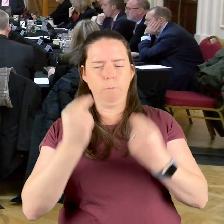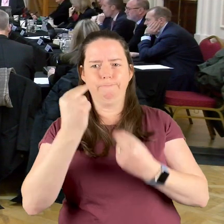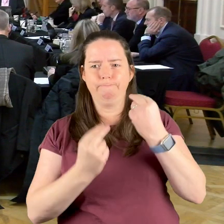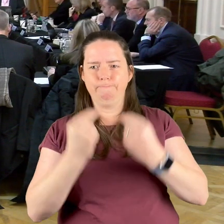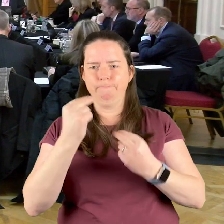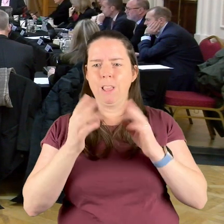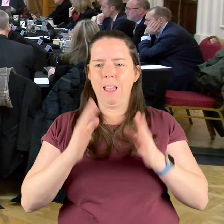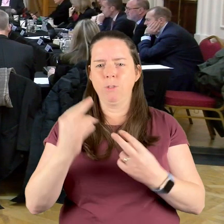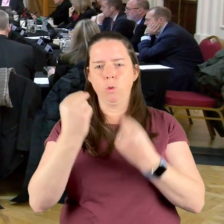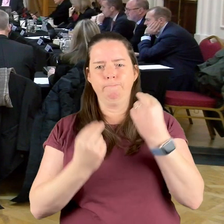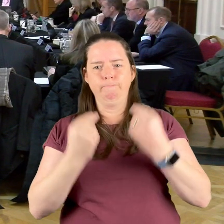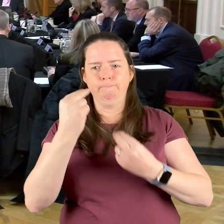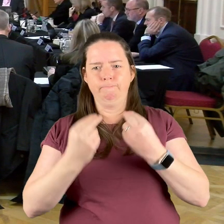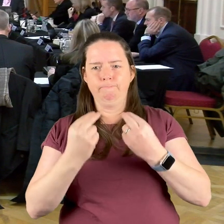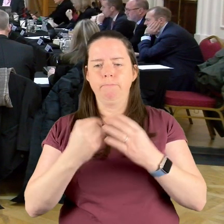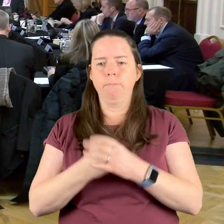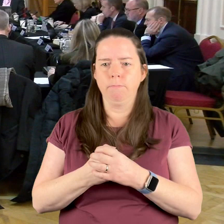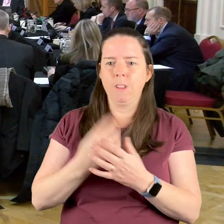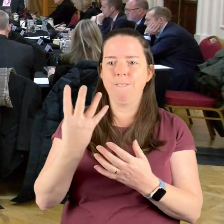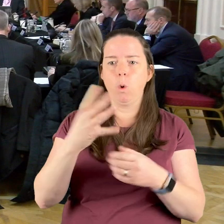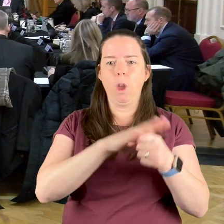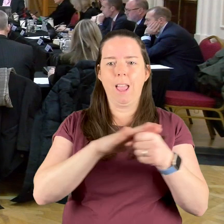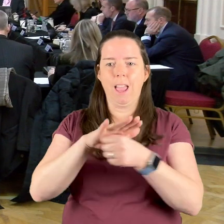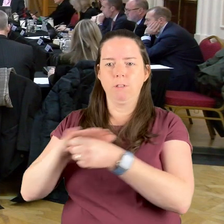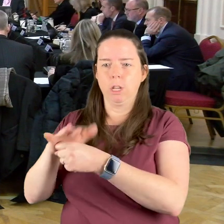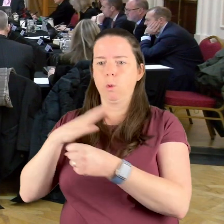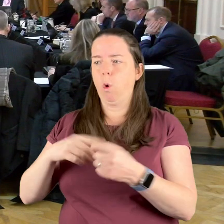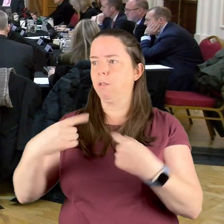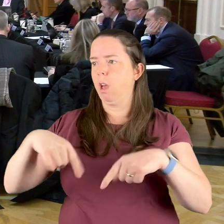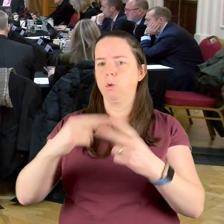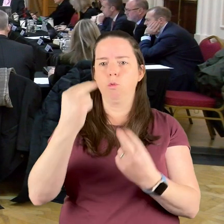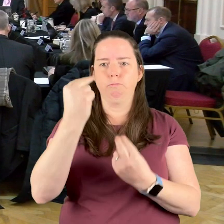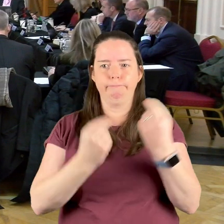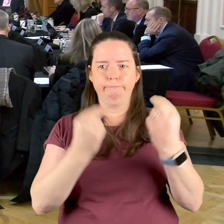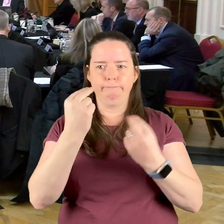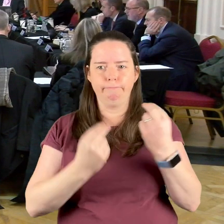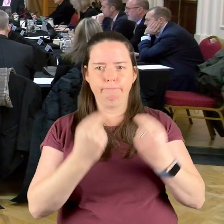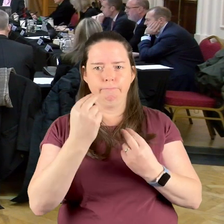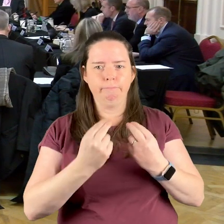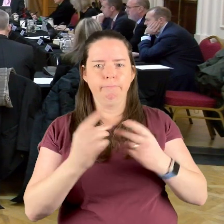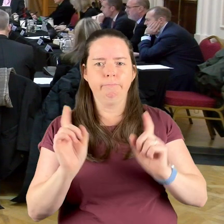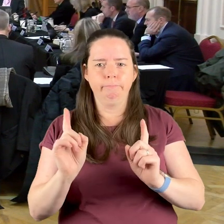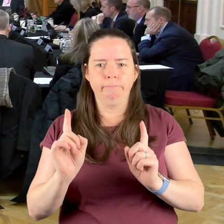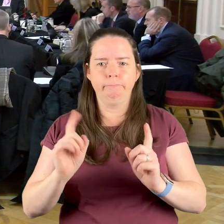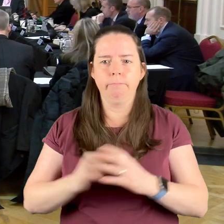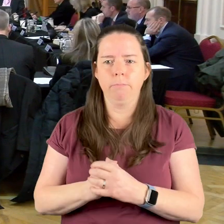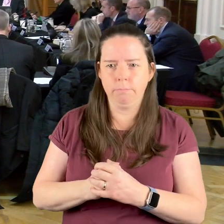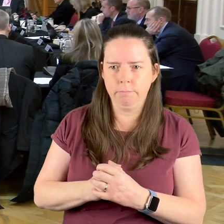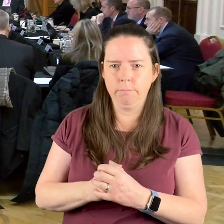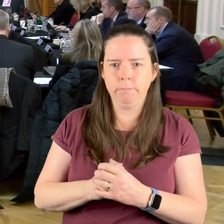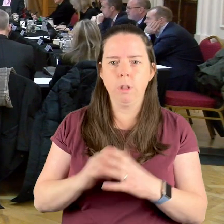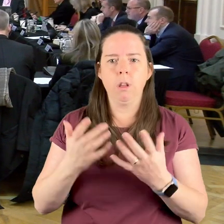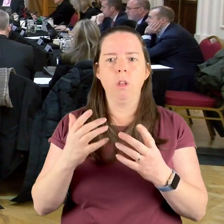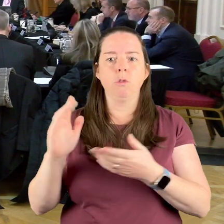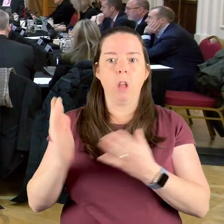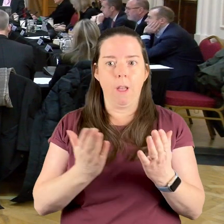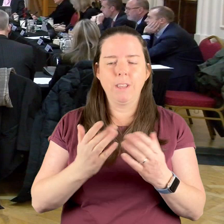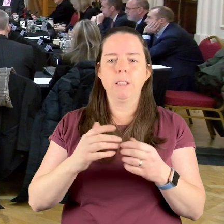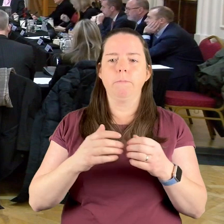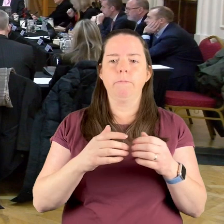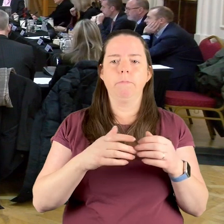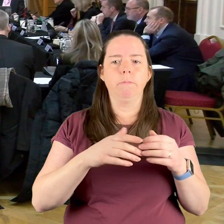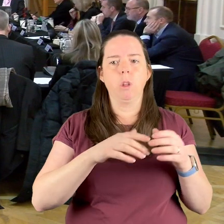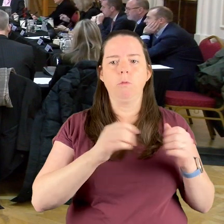is to score. We have to score ourselves. We have to rate ourselves as a board. And there are four areas they wanted us to rate ourselves as. Either